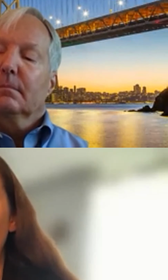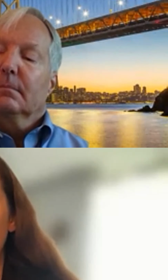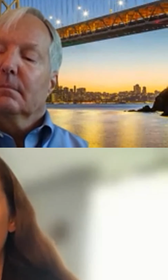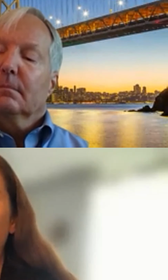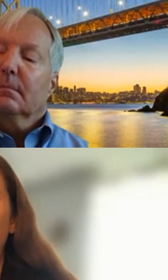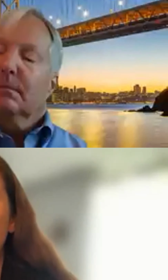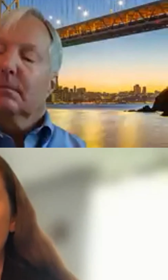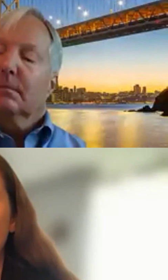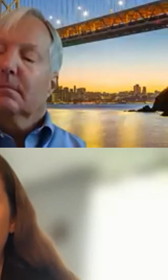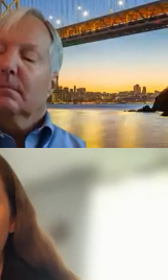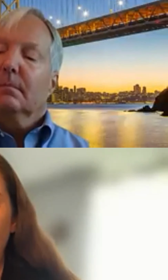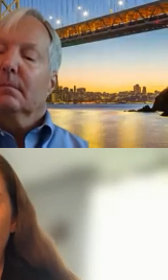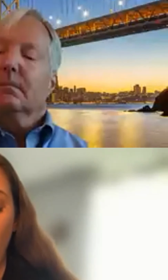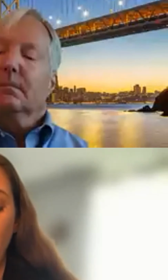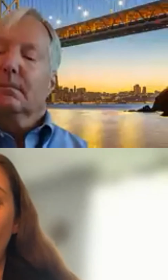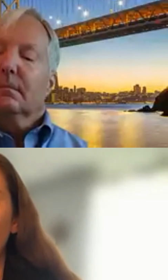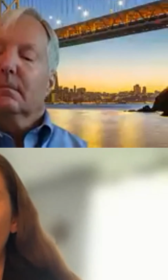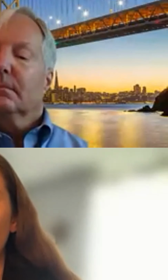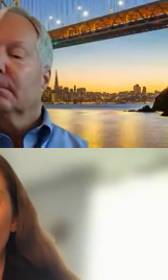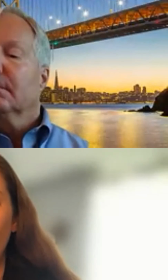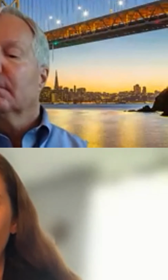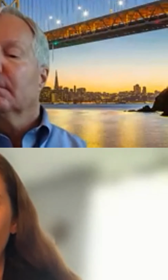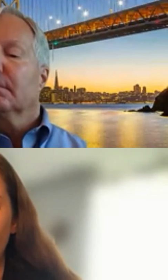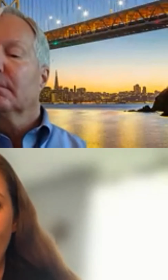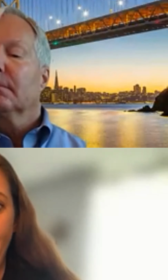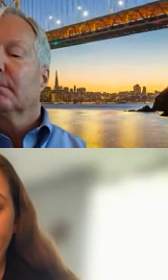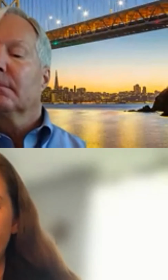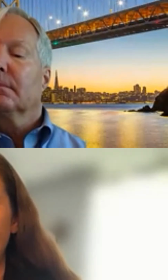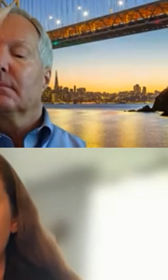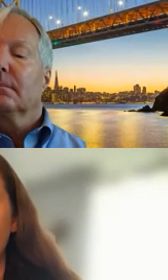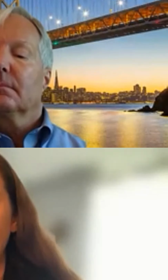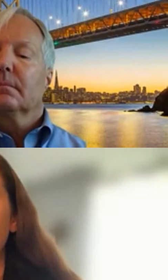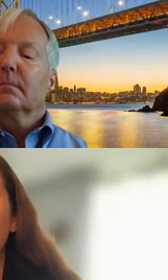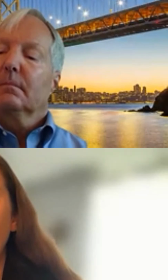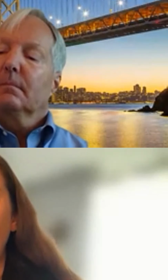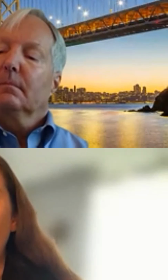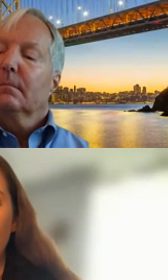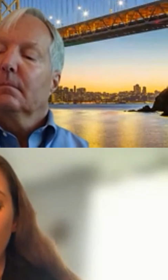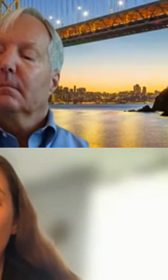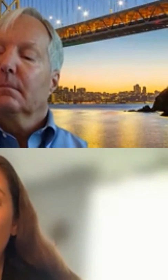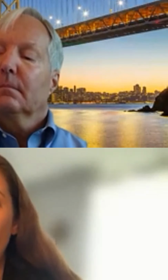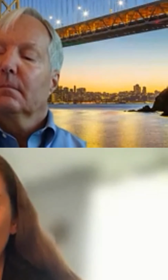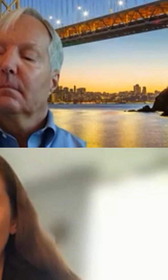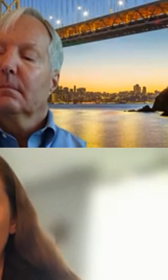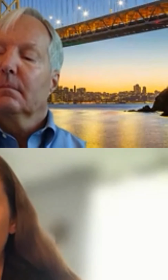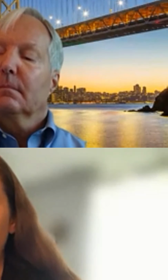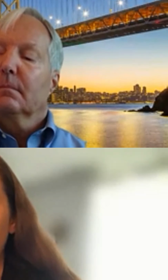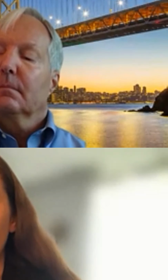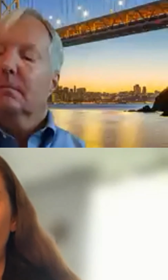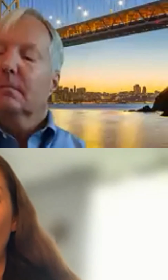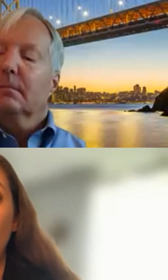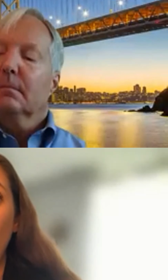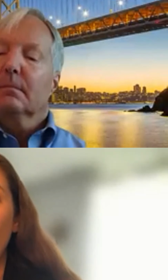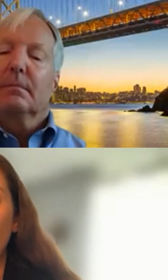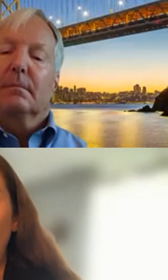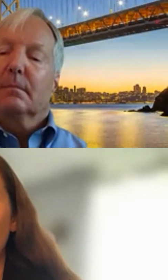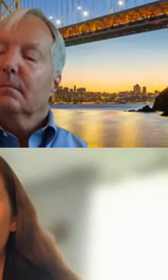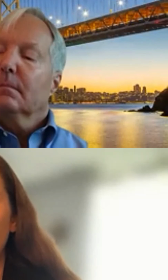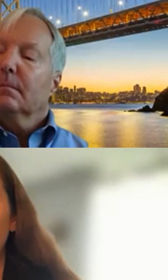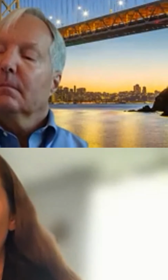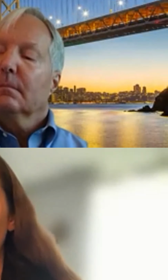We know these clients inside and out. We know if there's food in the refrigerator, like Sandy said. We know who the family caregivers are. We know